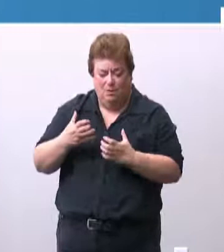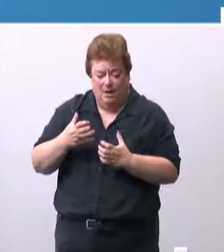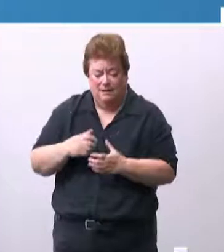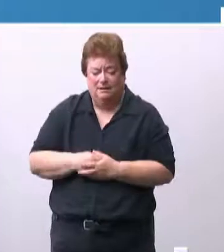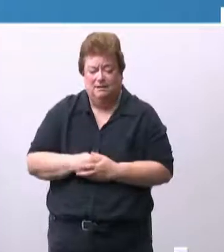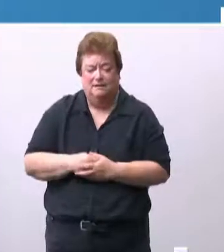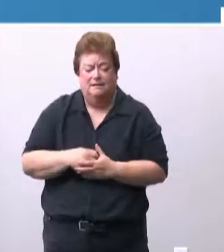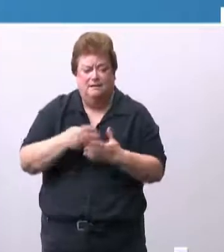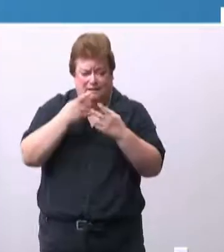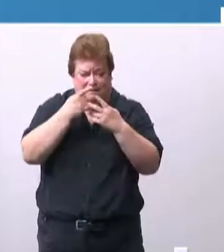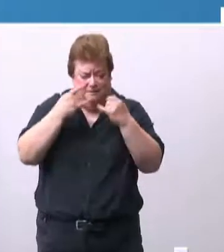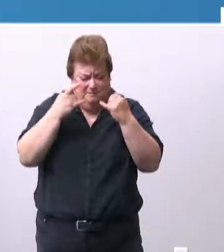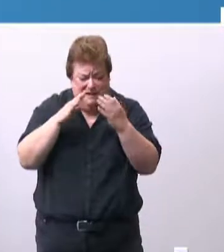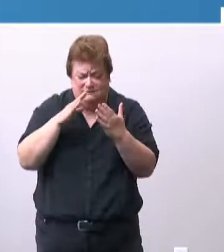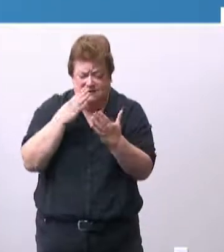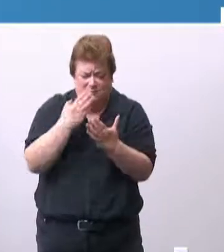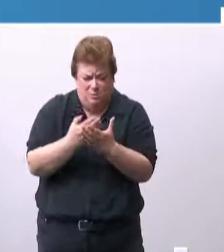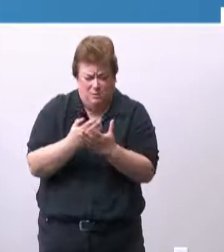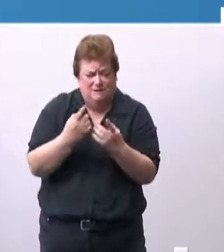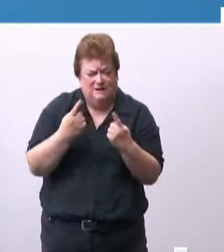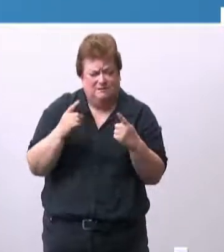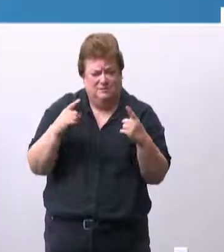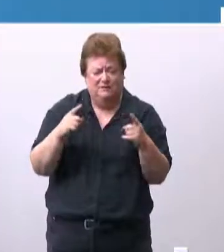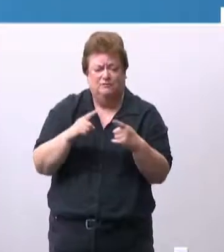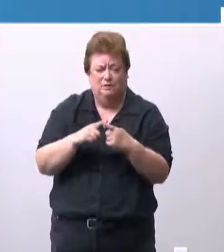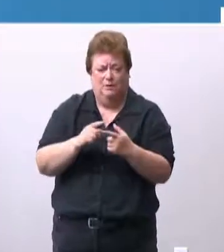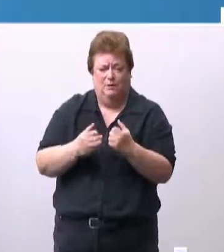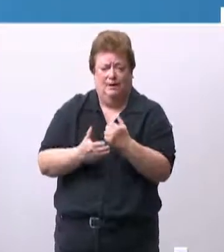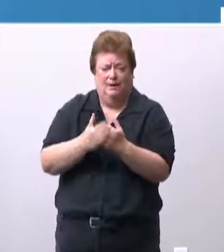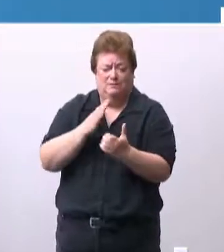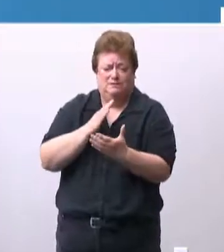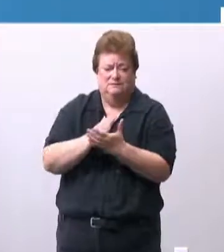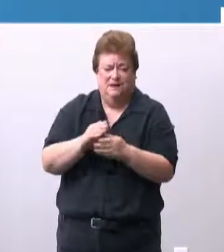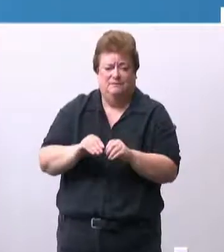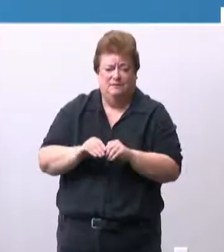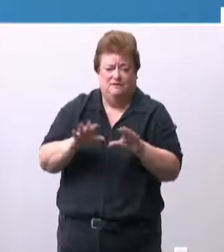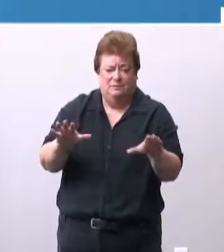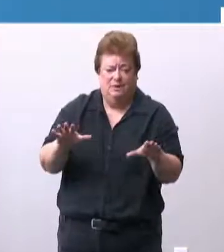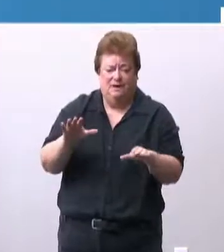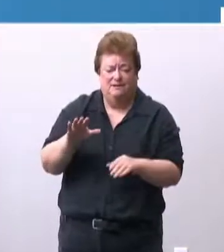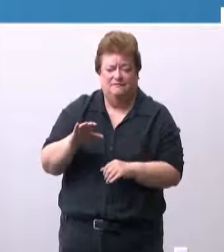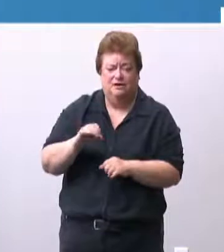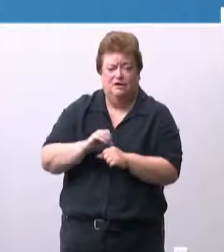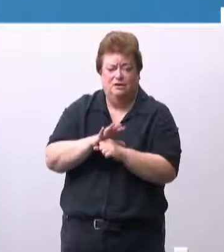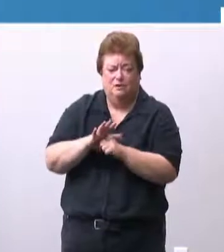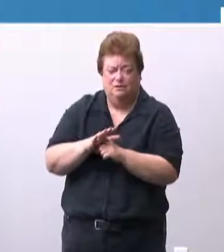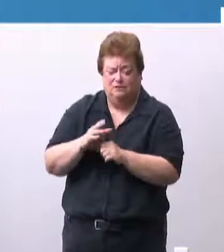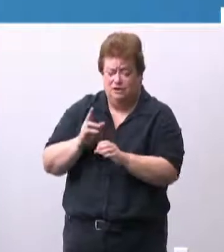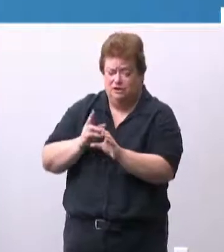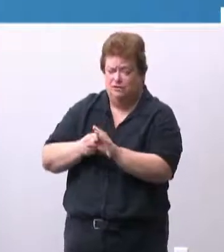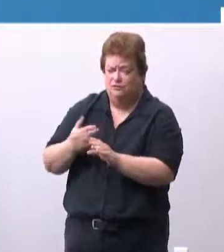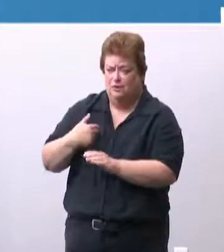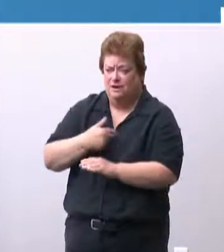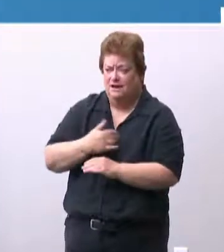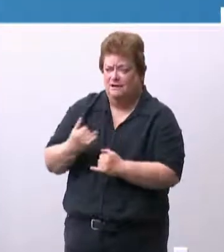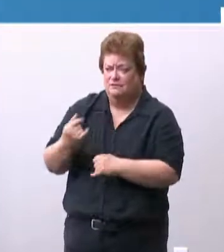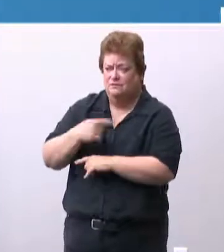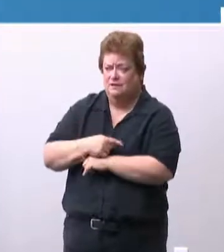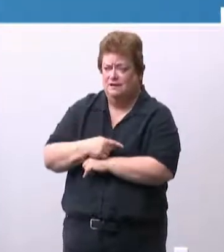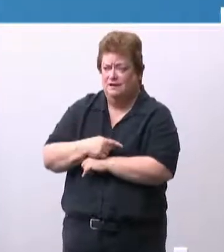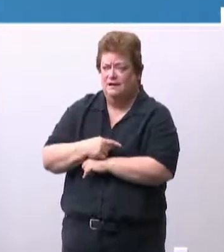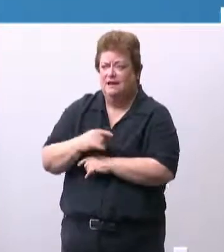been proven effective in preventing the spread of COVID-19. In joining us today is Dr.